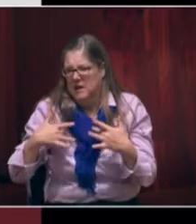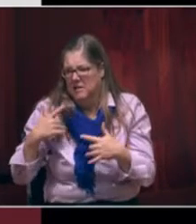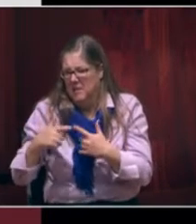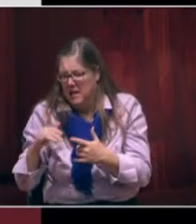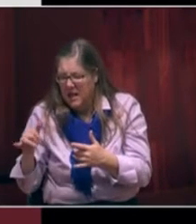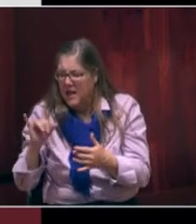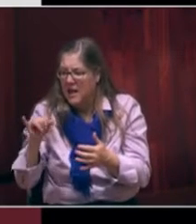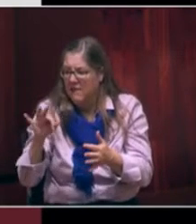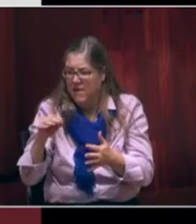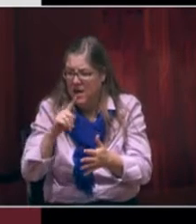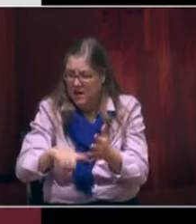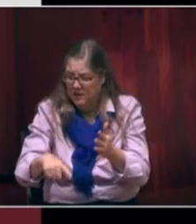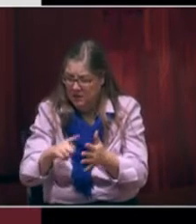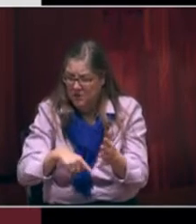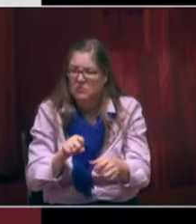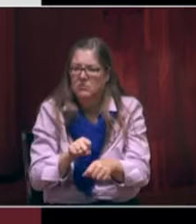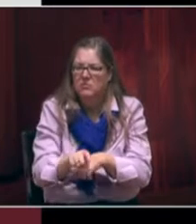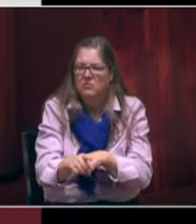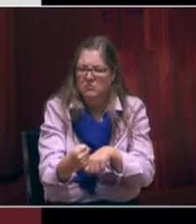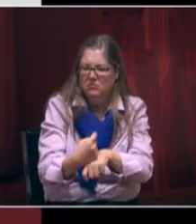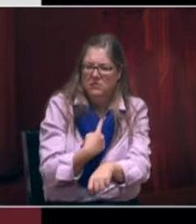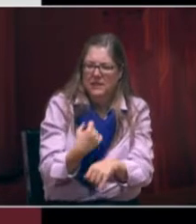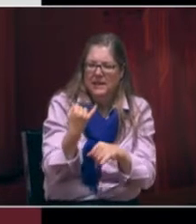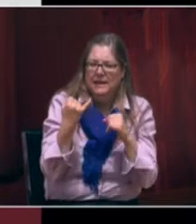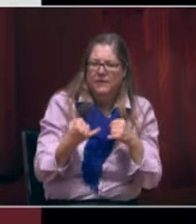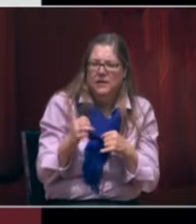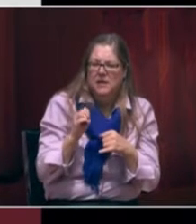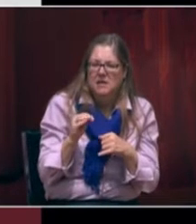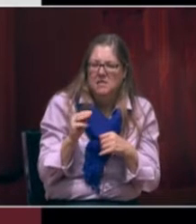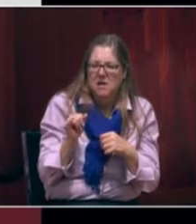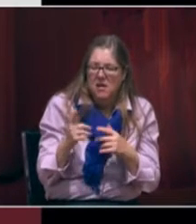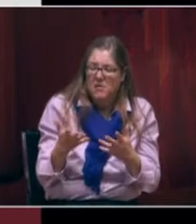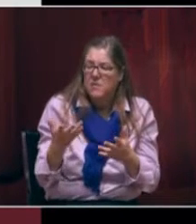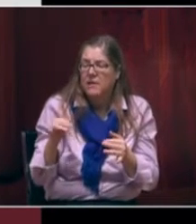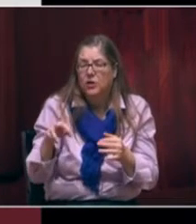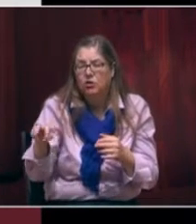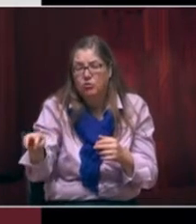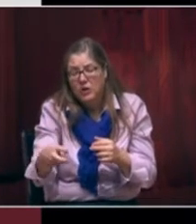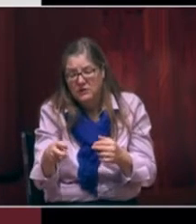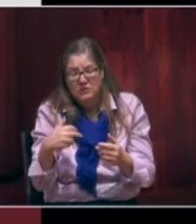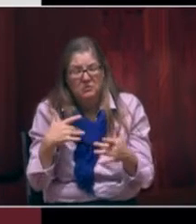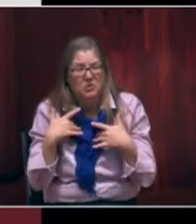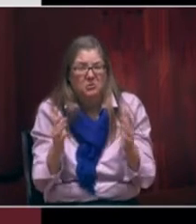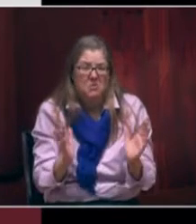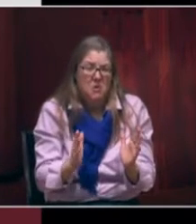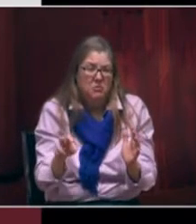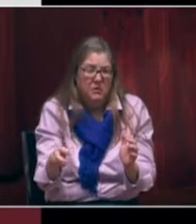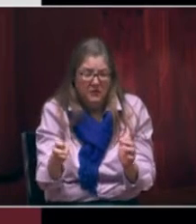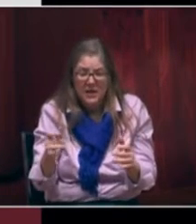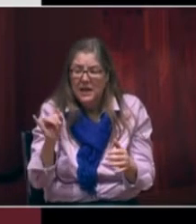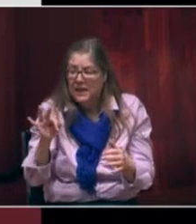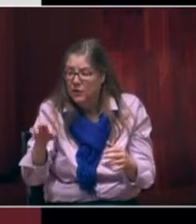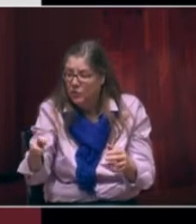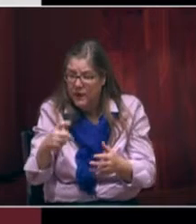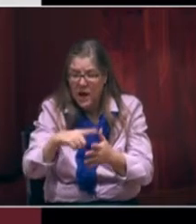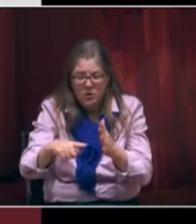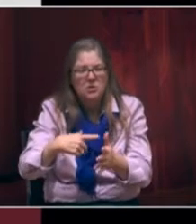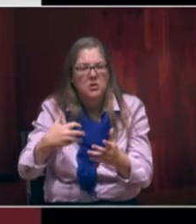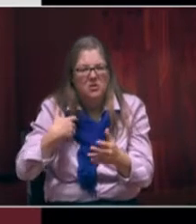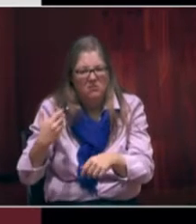canceled as individual emails. Ought to be a relatively small number of transfers. I'd get an email saying, hey, that transfer's canceled.